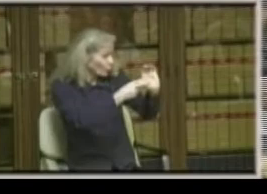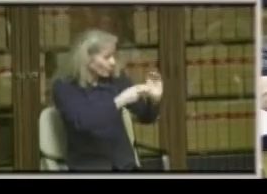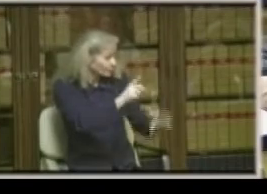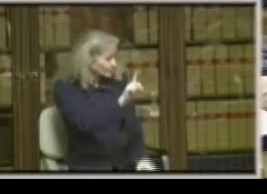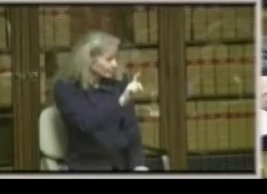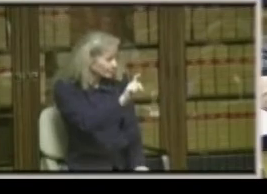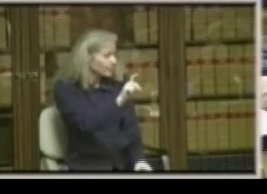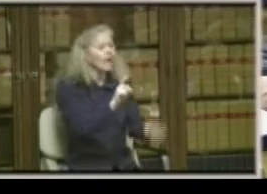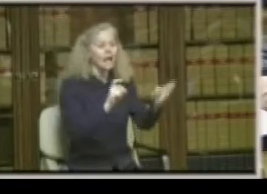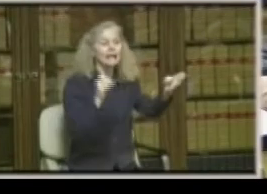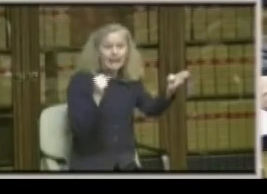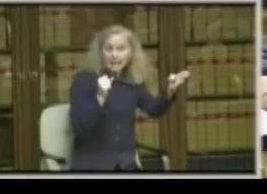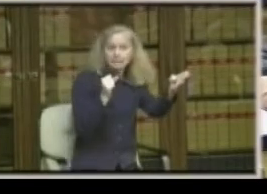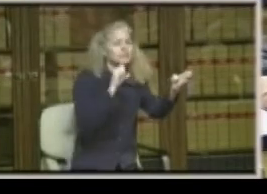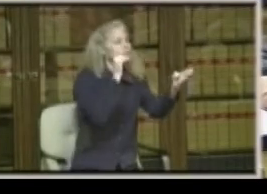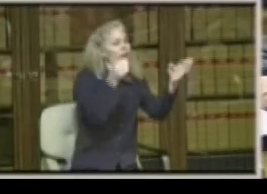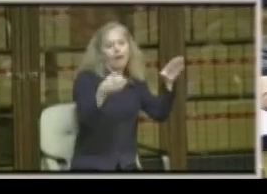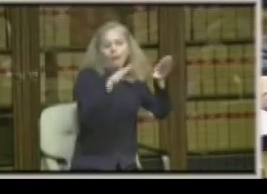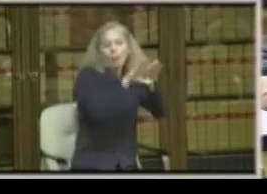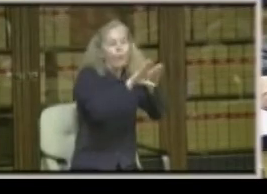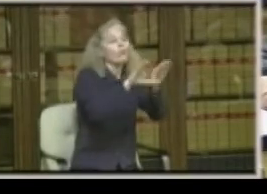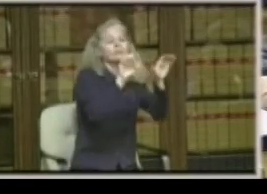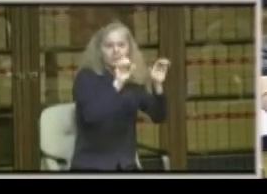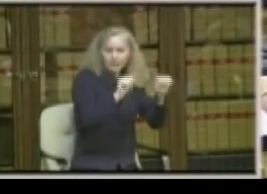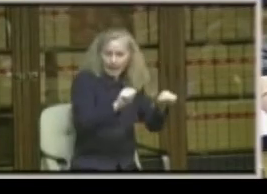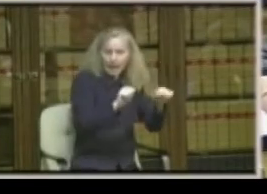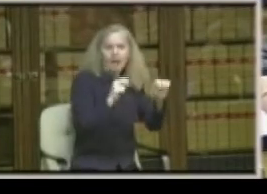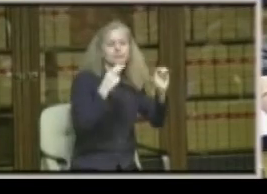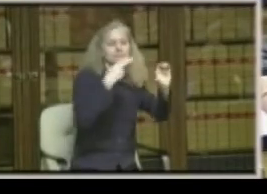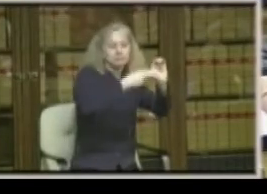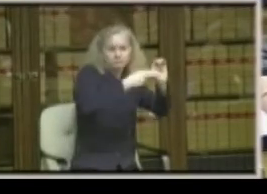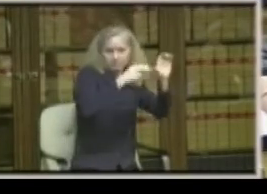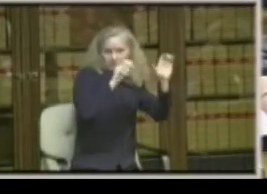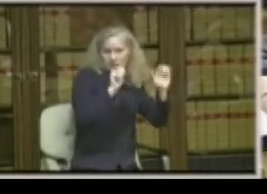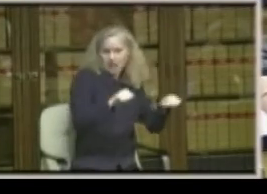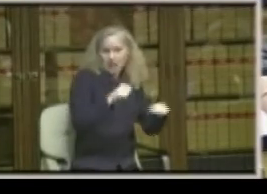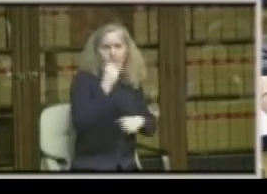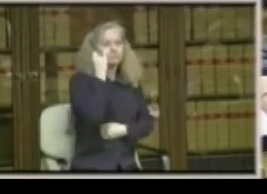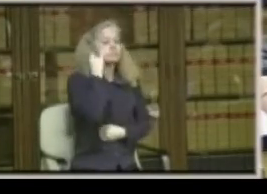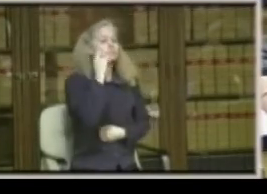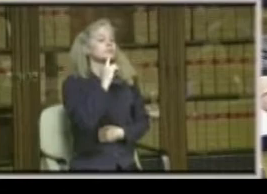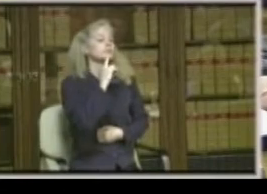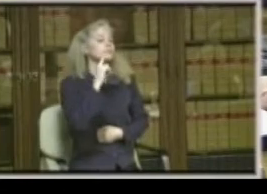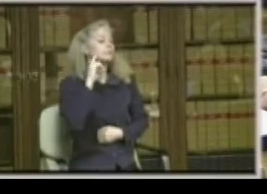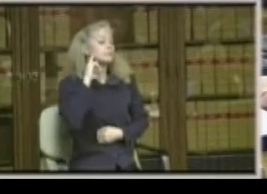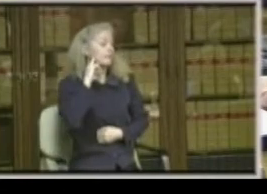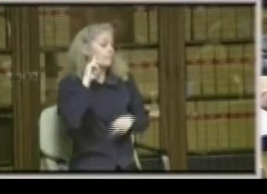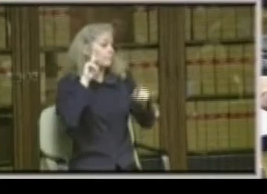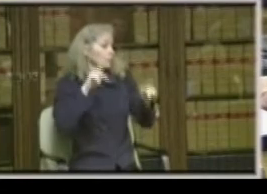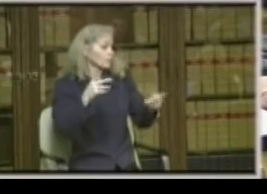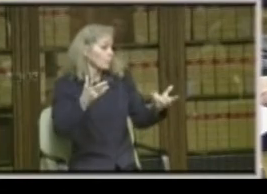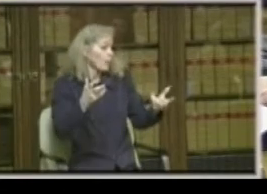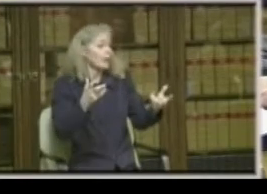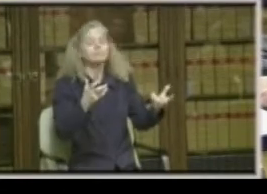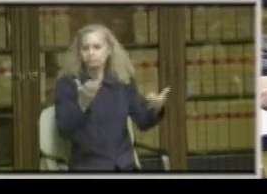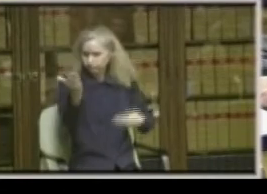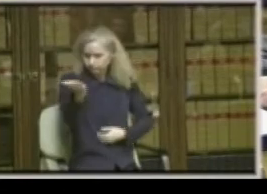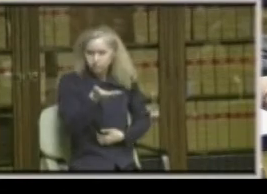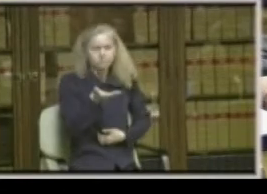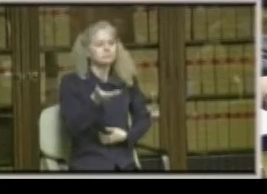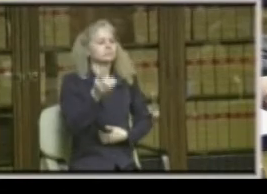is not a closed panel, so if there's an individual who would be interested, then we can definitely have them come in to advise us.